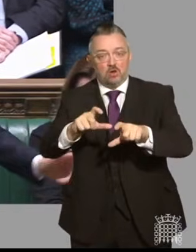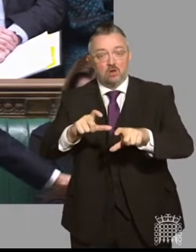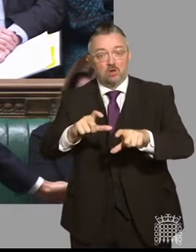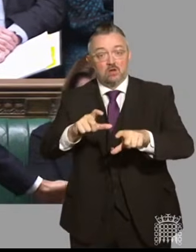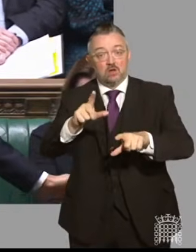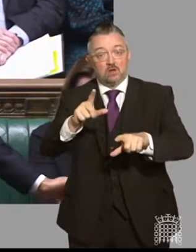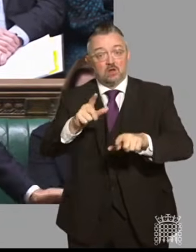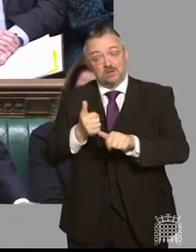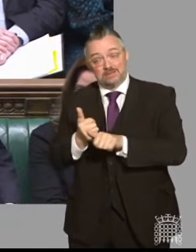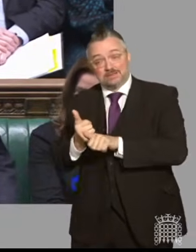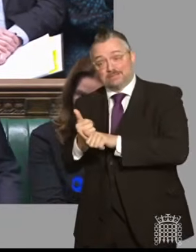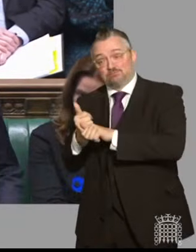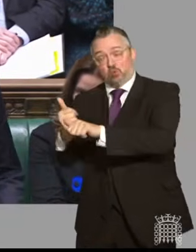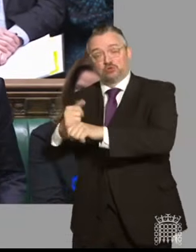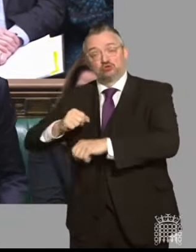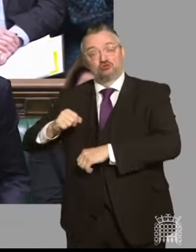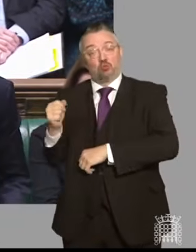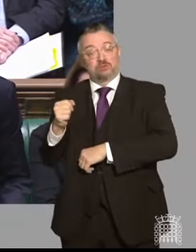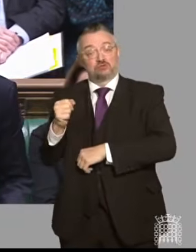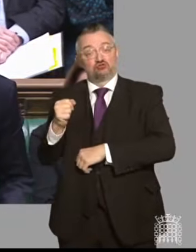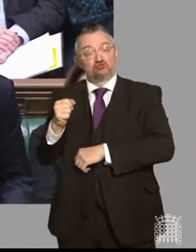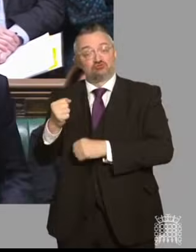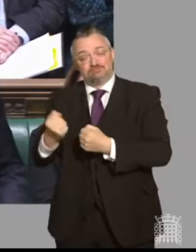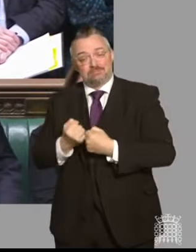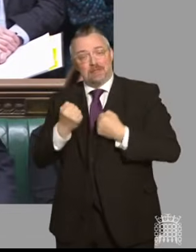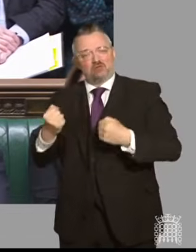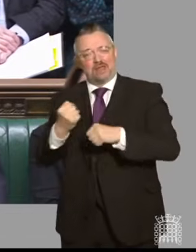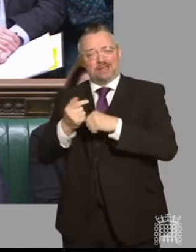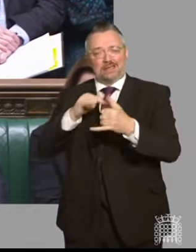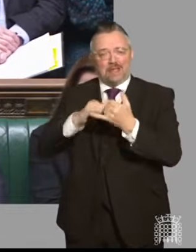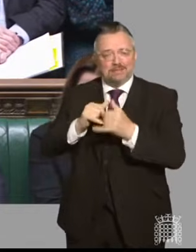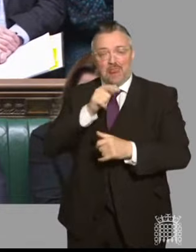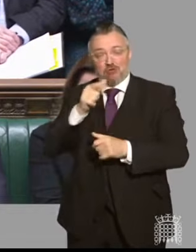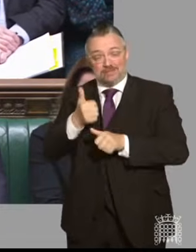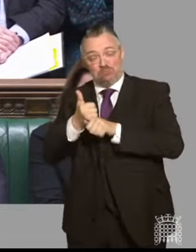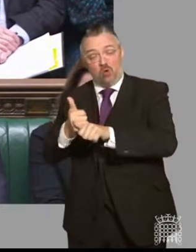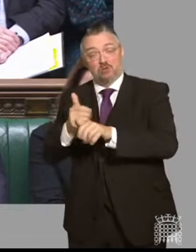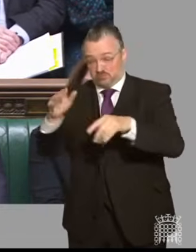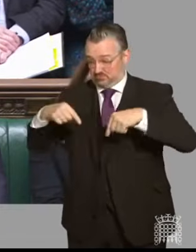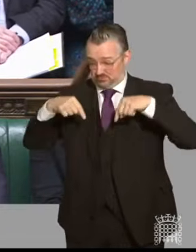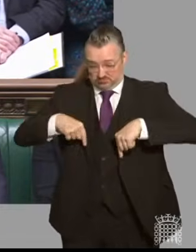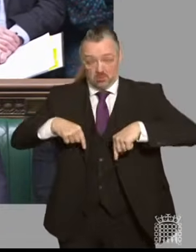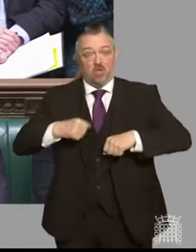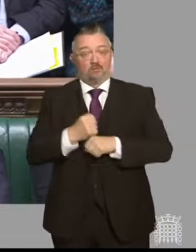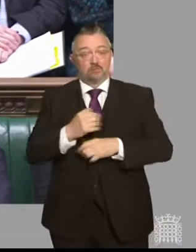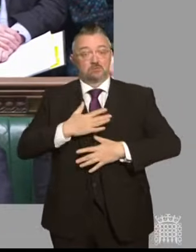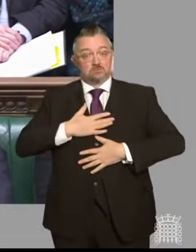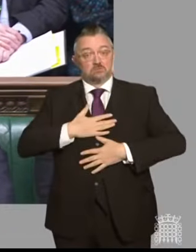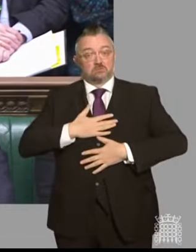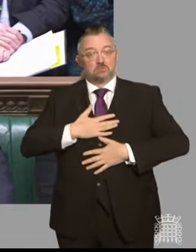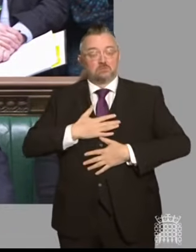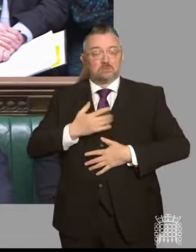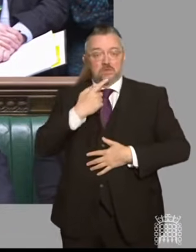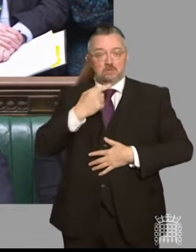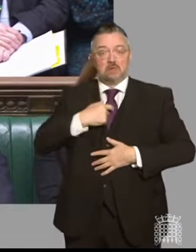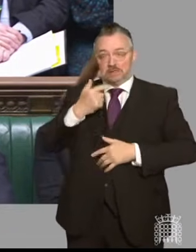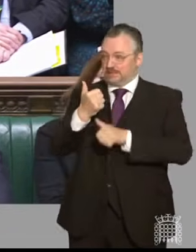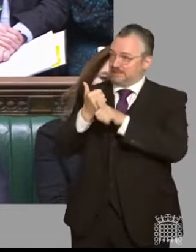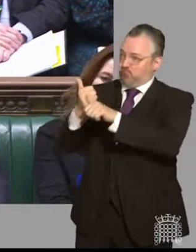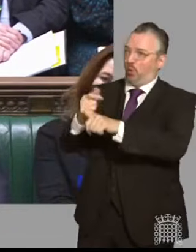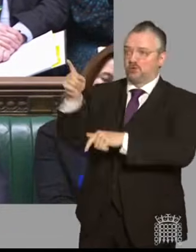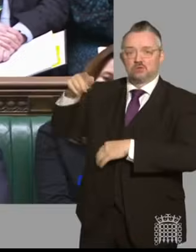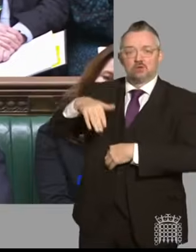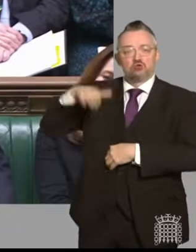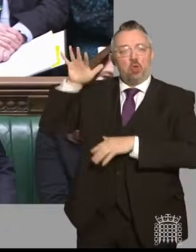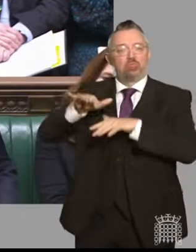that just this week has ensured that we can support British North Sea oil and gas, safeguarding 200,000